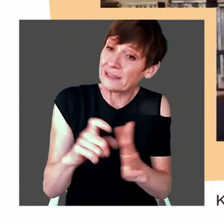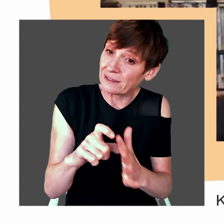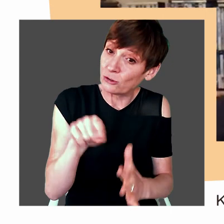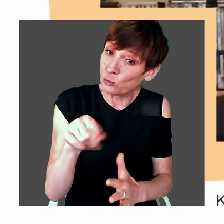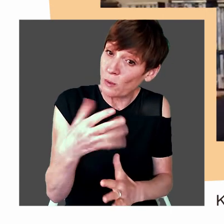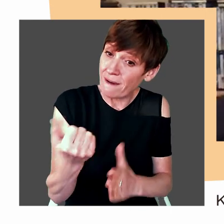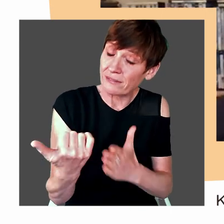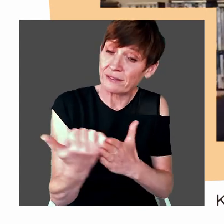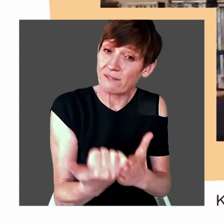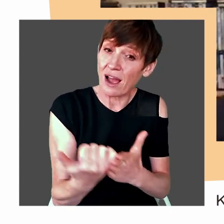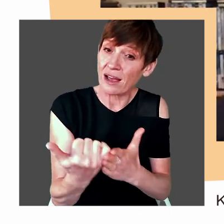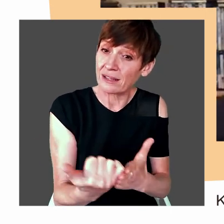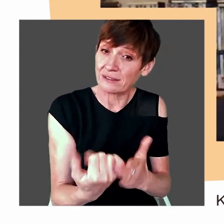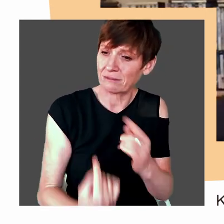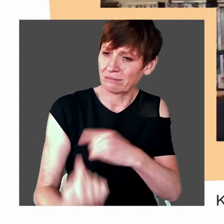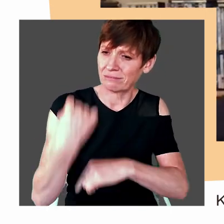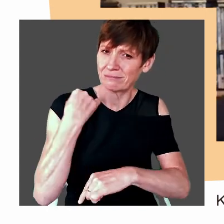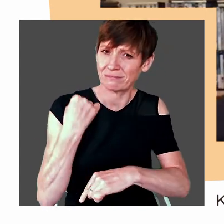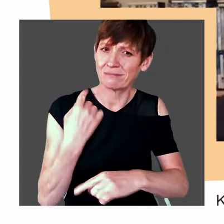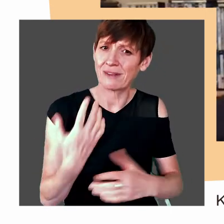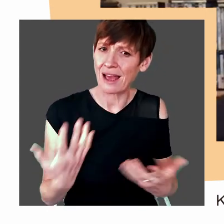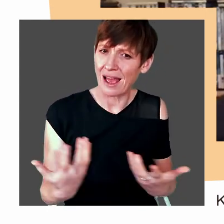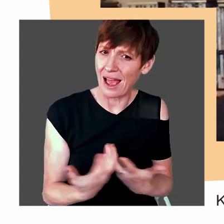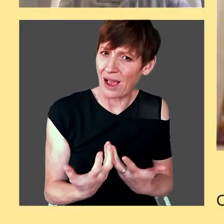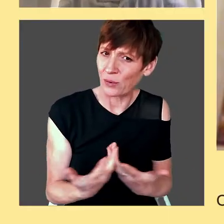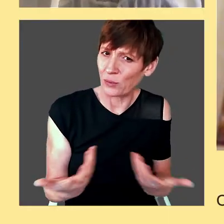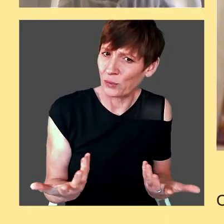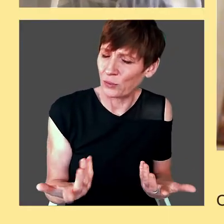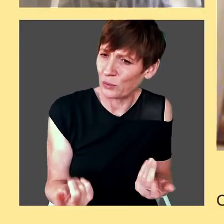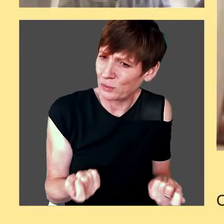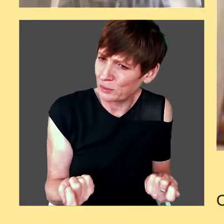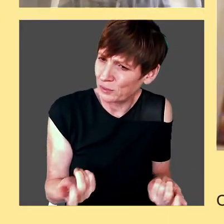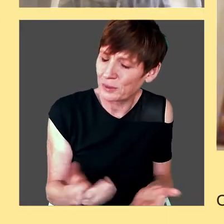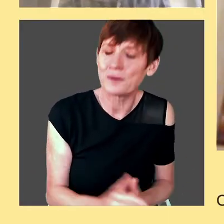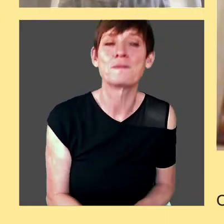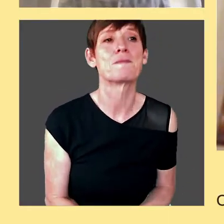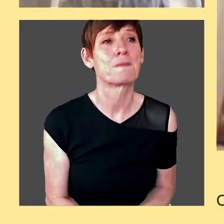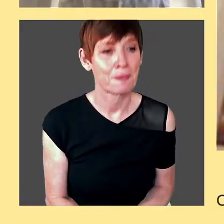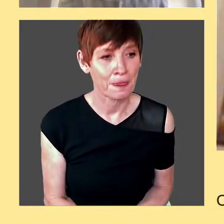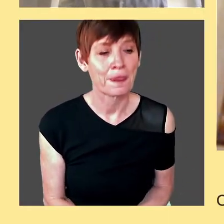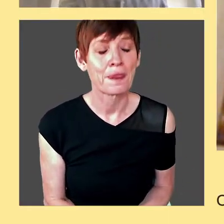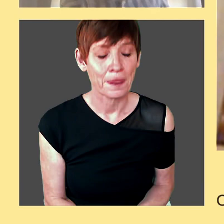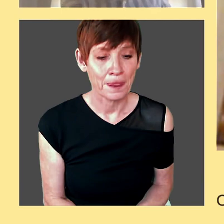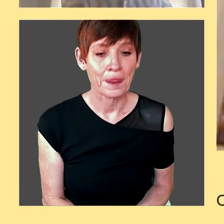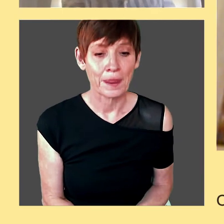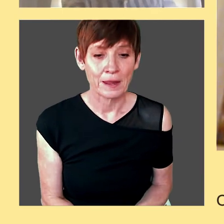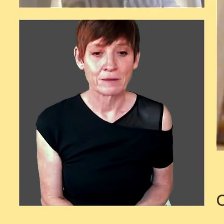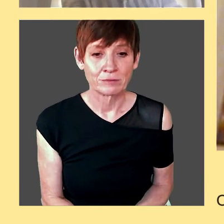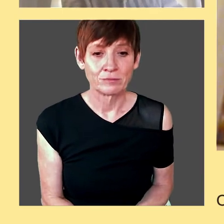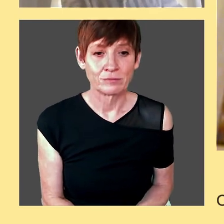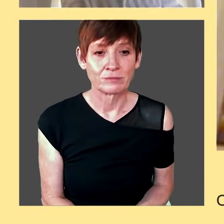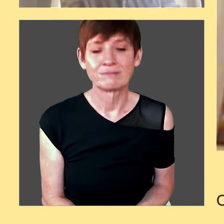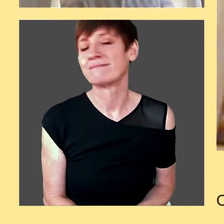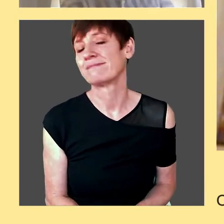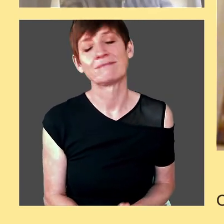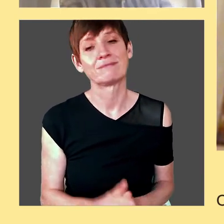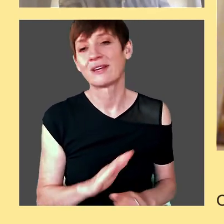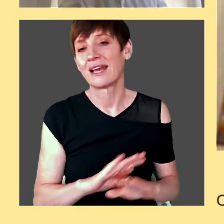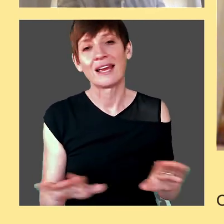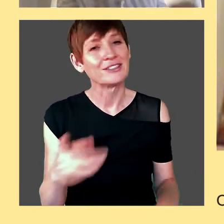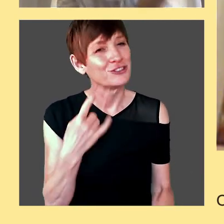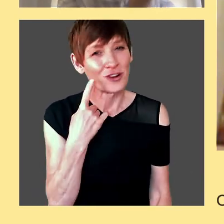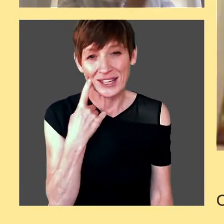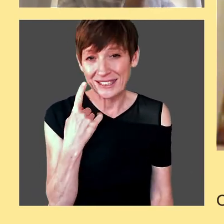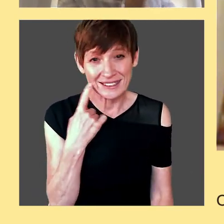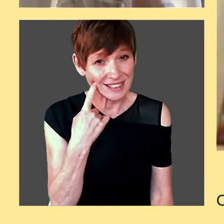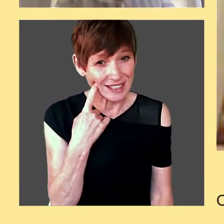you initially approach pricing and selling your work? As others say, it's not an easy one